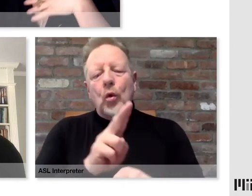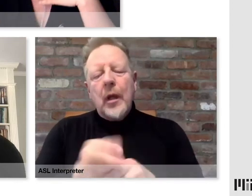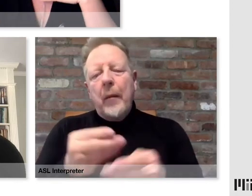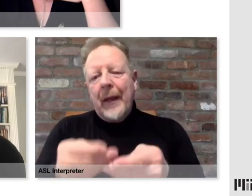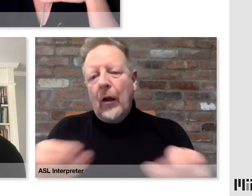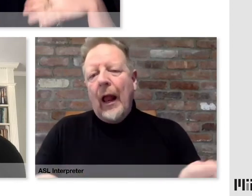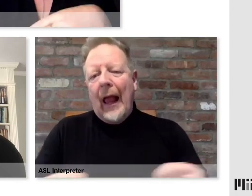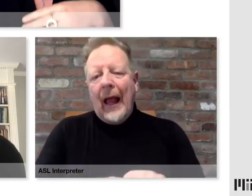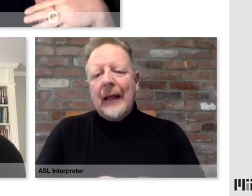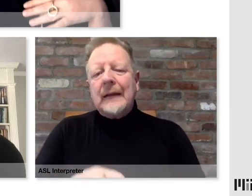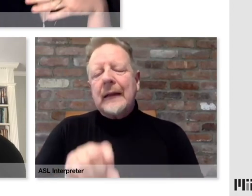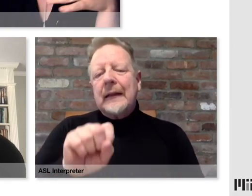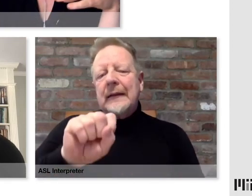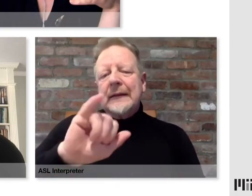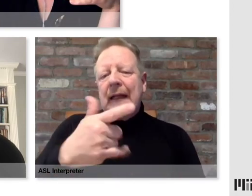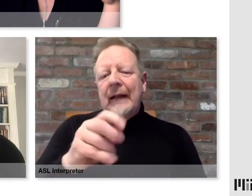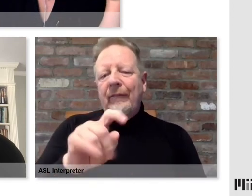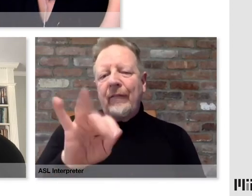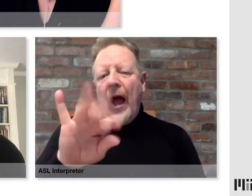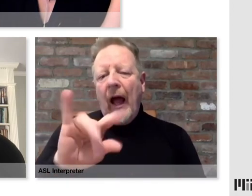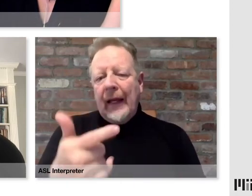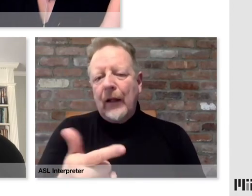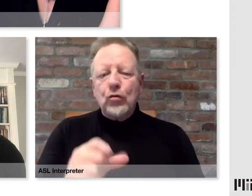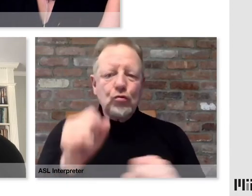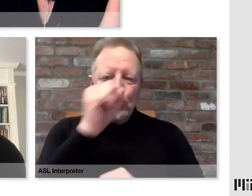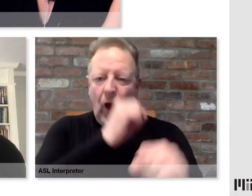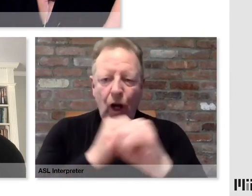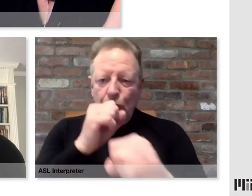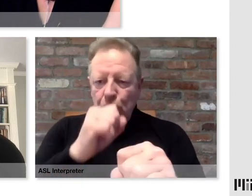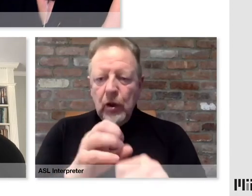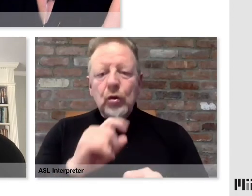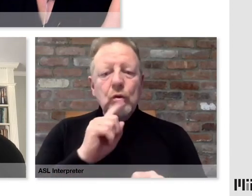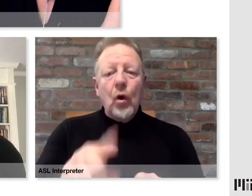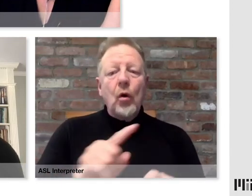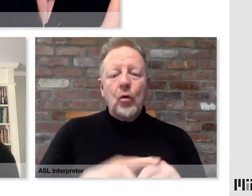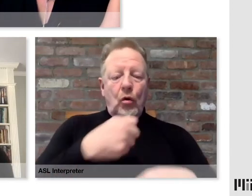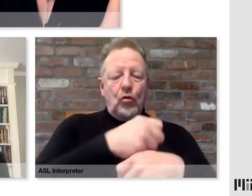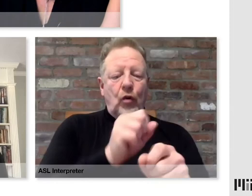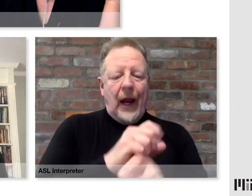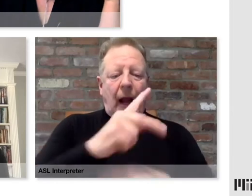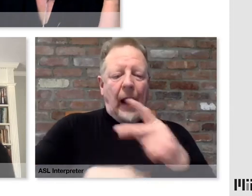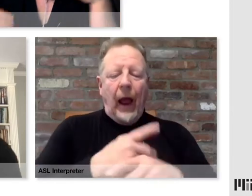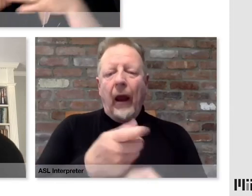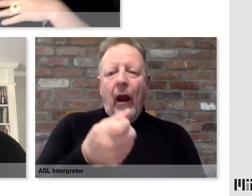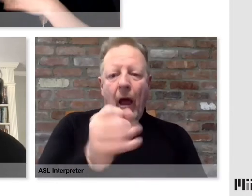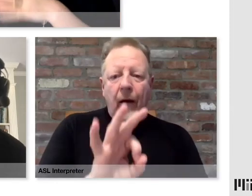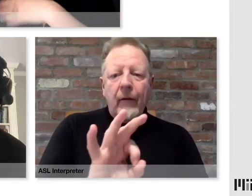signifying strategy, right? So to create kind of like